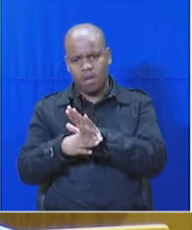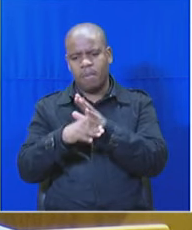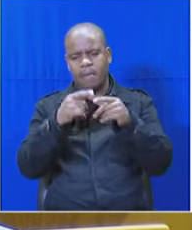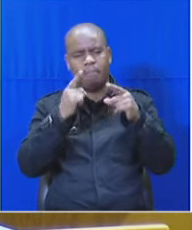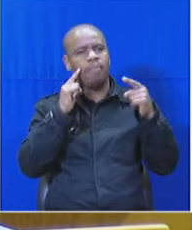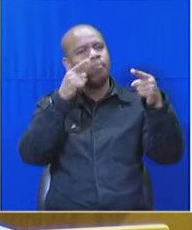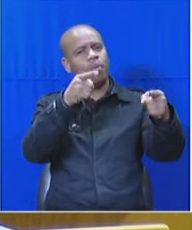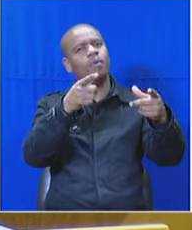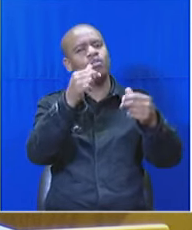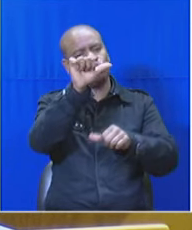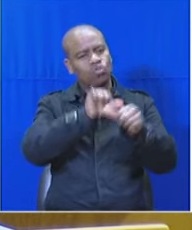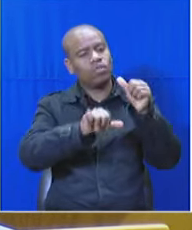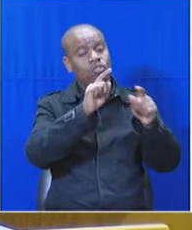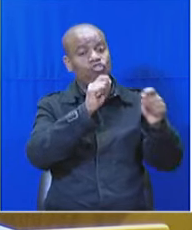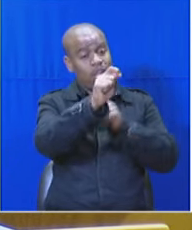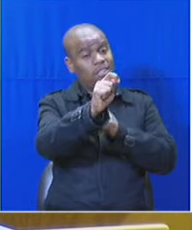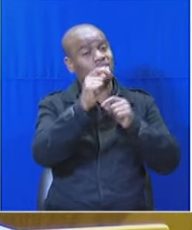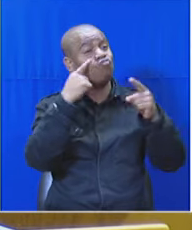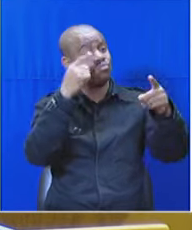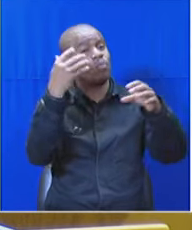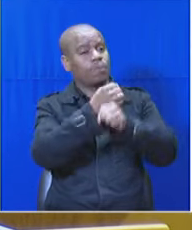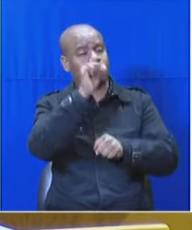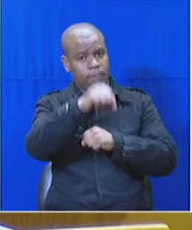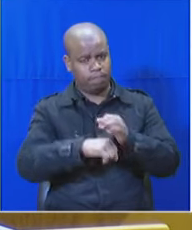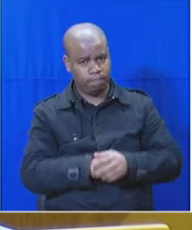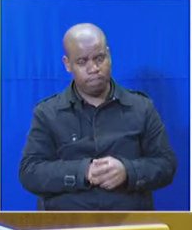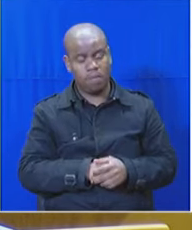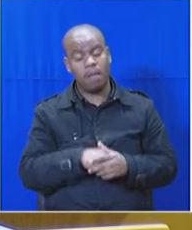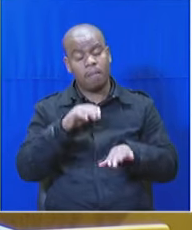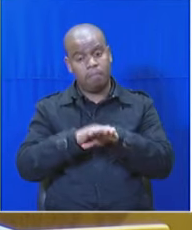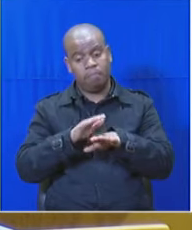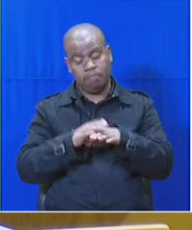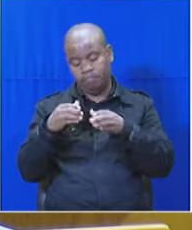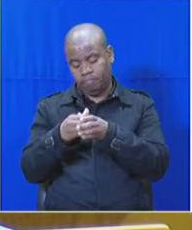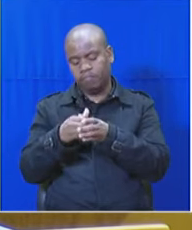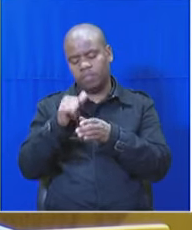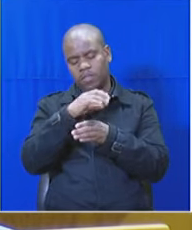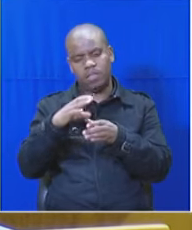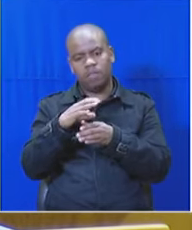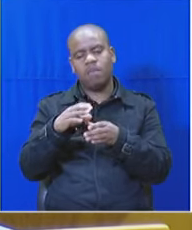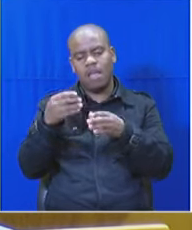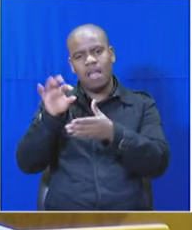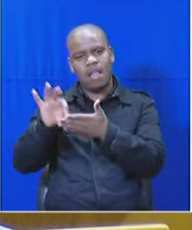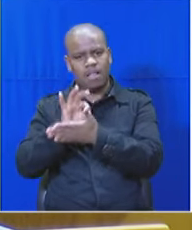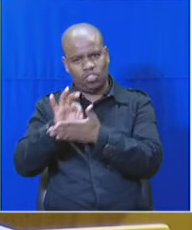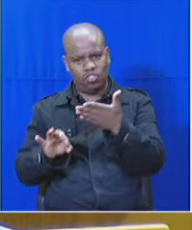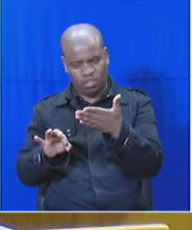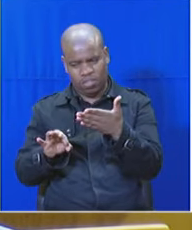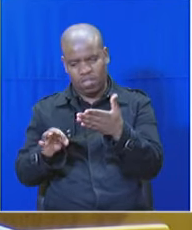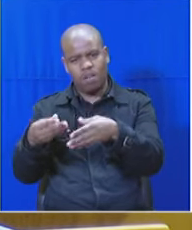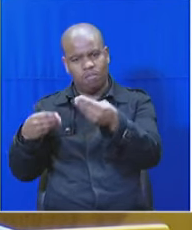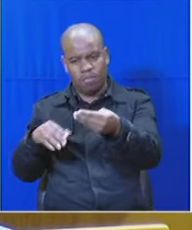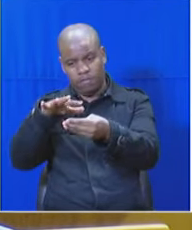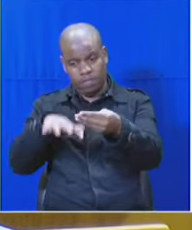aiming to attain social change. With regard to restitution, the ANC election manifesto made the following